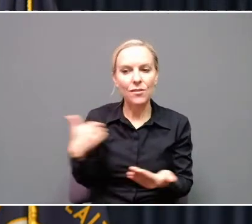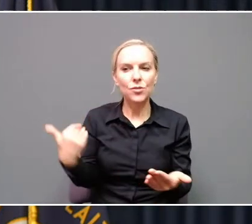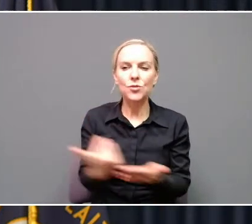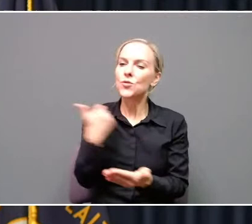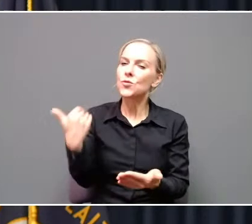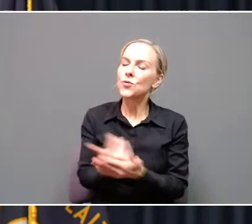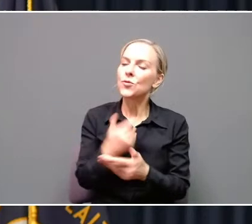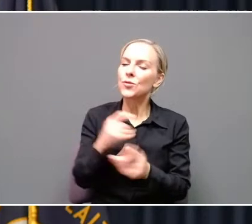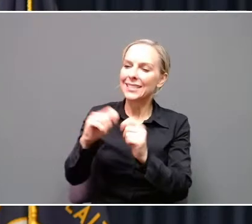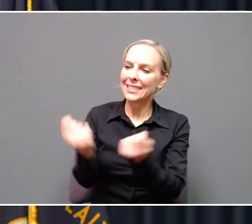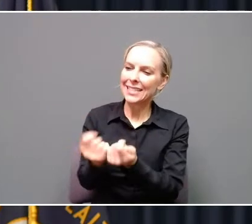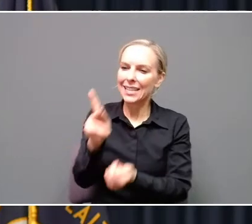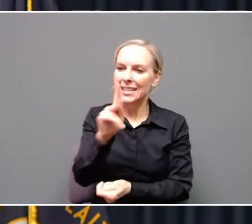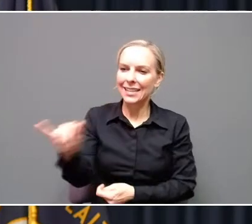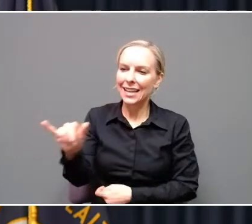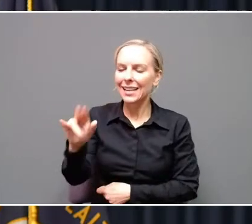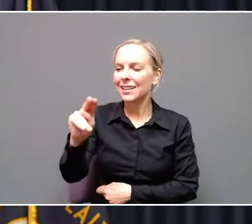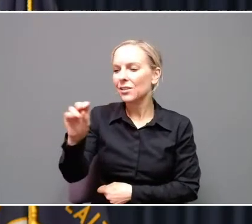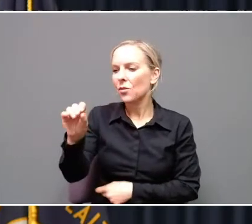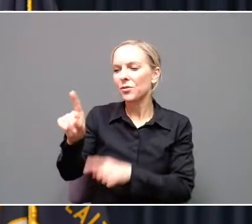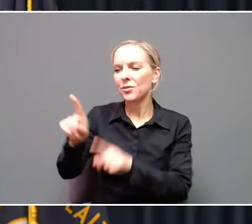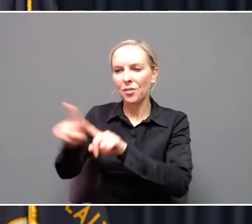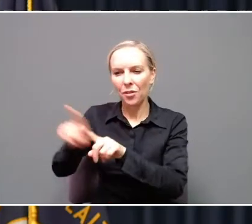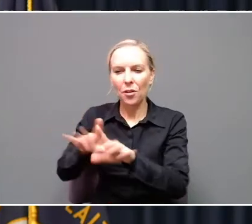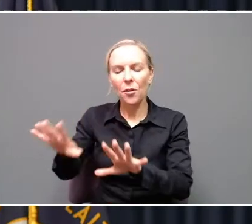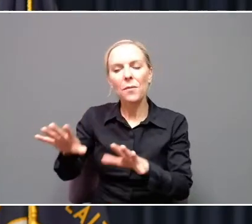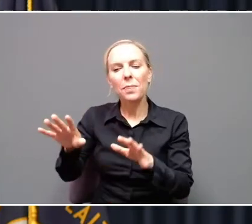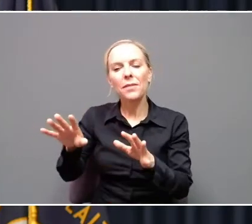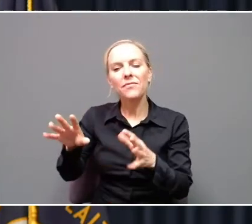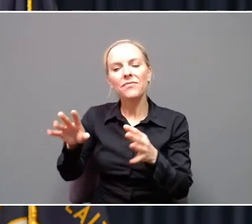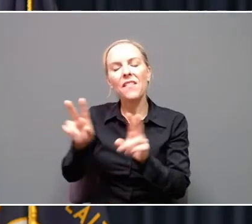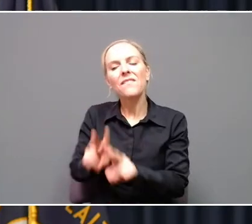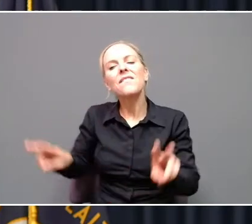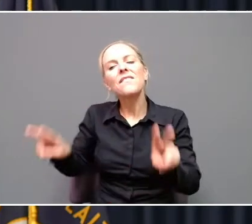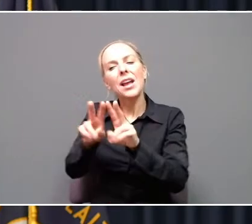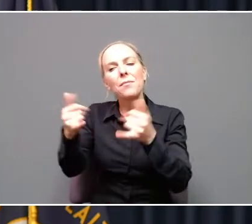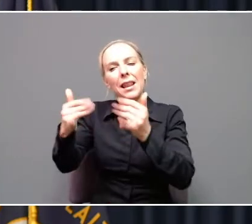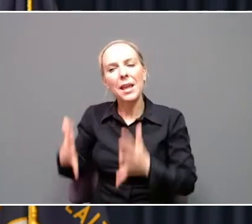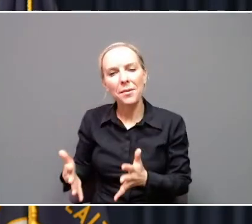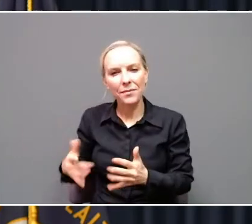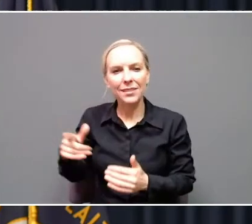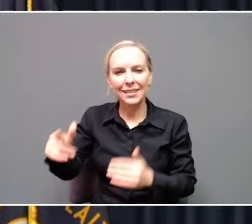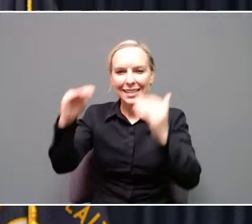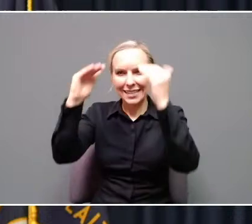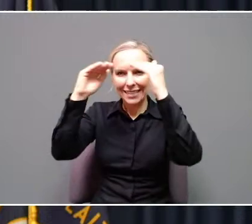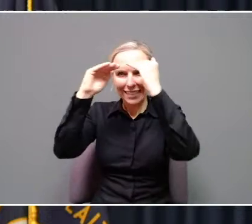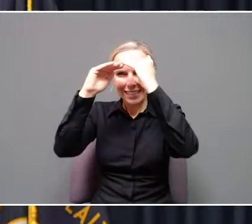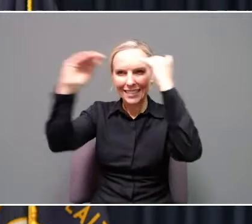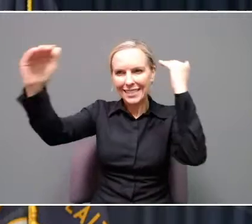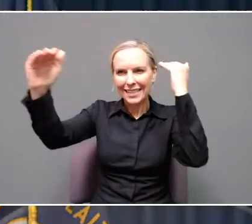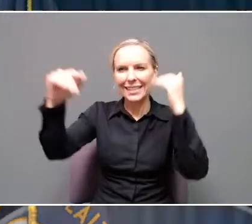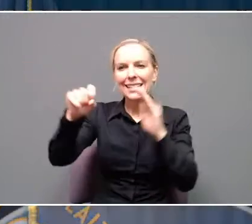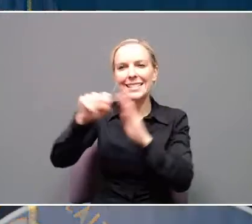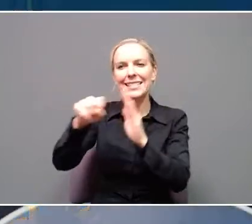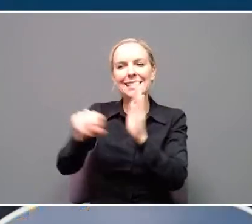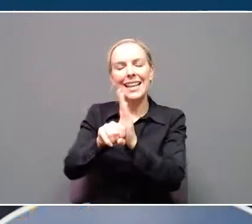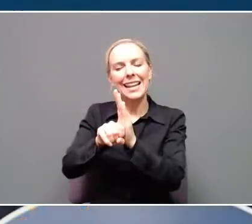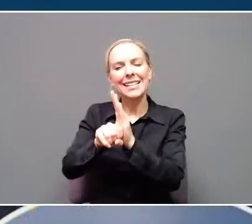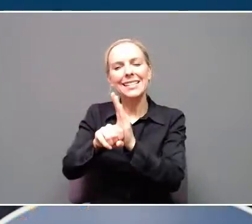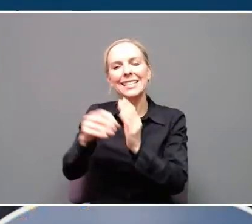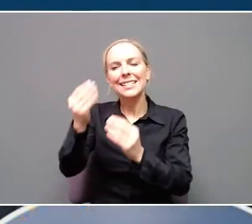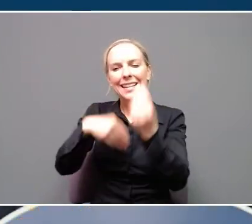Team Kentucky no-star or least valuable player, which was the ceiling in the state dining room of the governor's